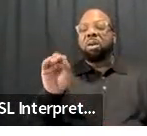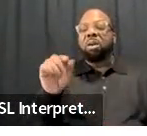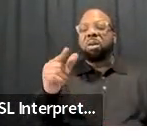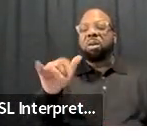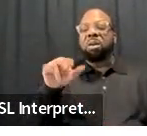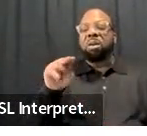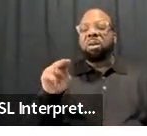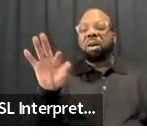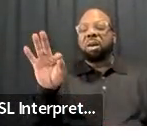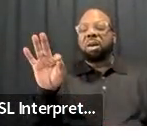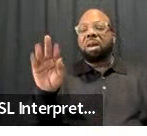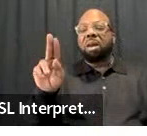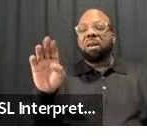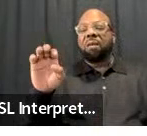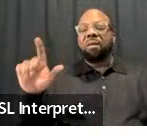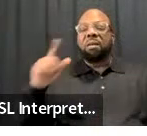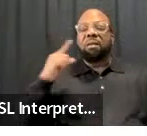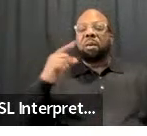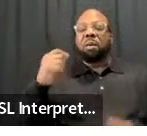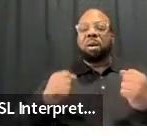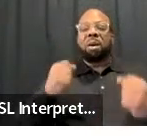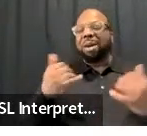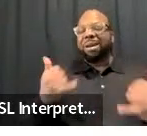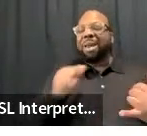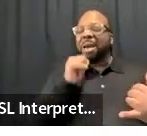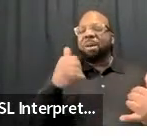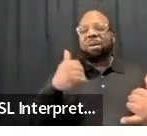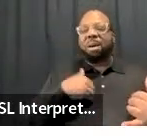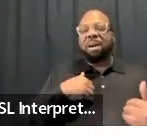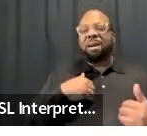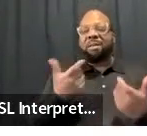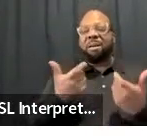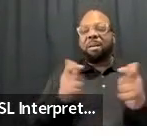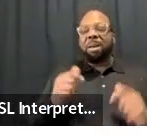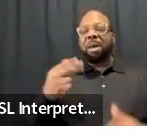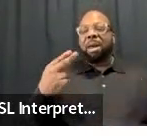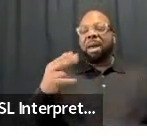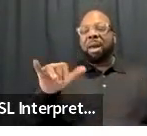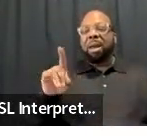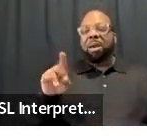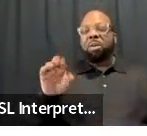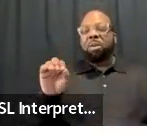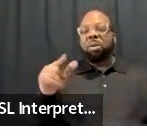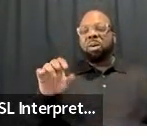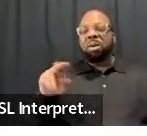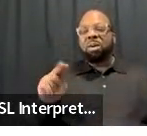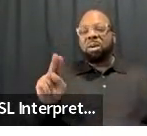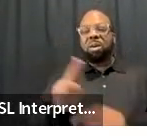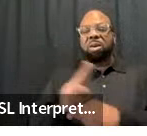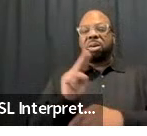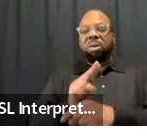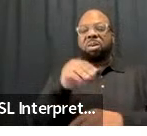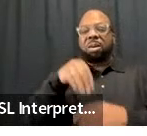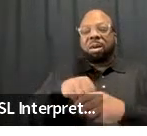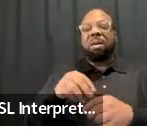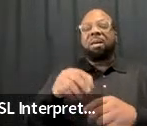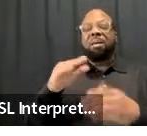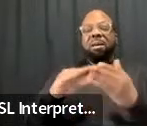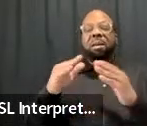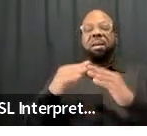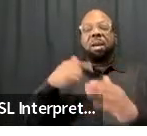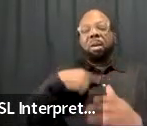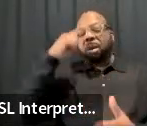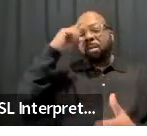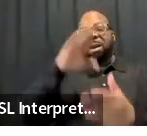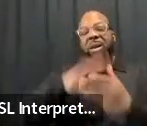you're speaking about. Currently, we don't really have a big hydrogen footprint in the city. And we believe that our zoning framework